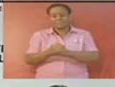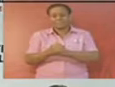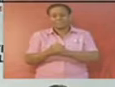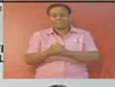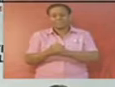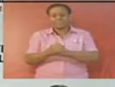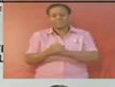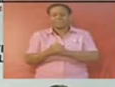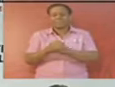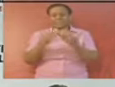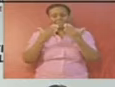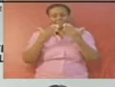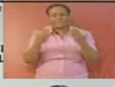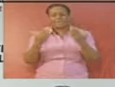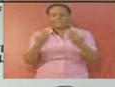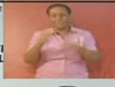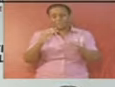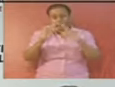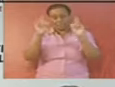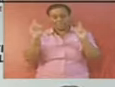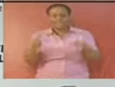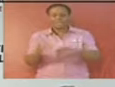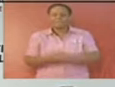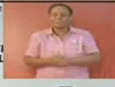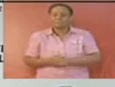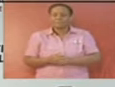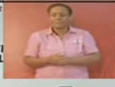go to AZP News.